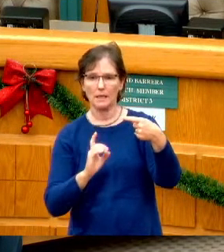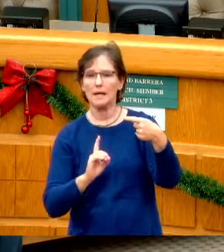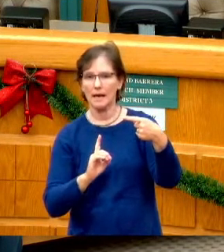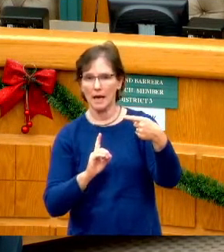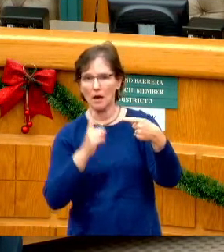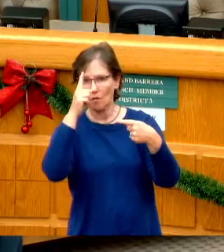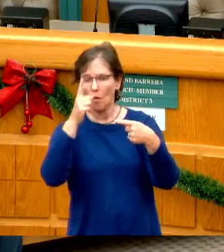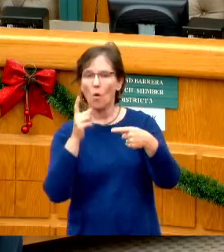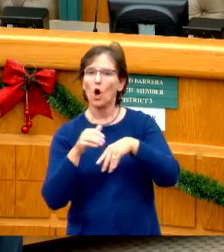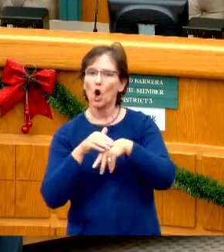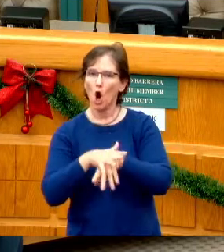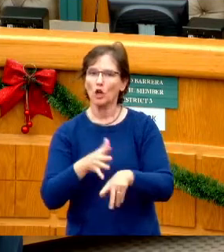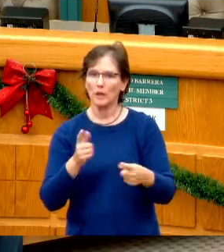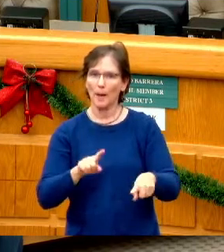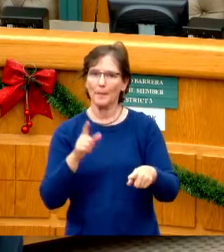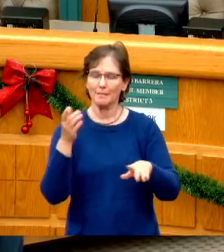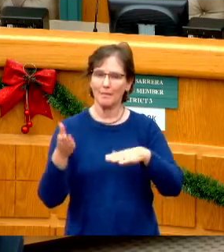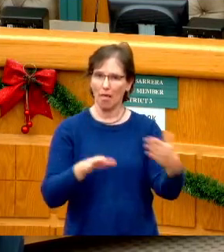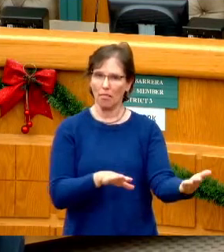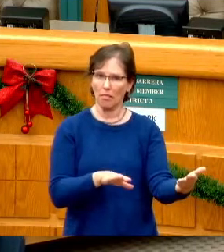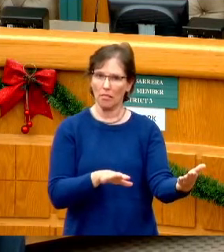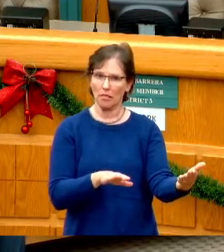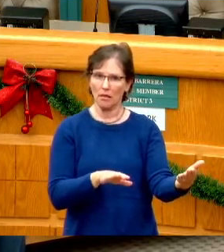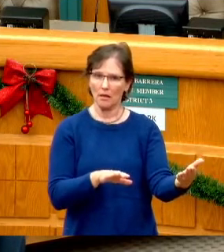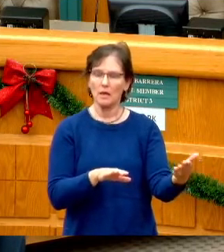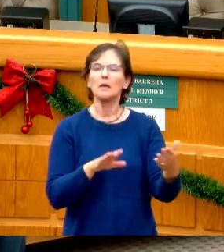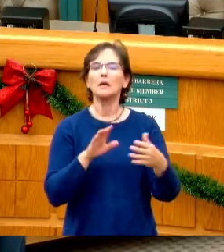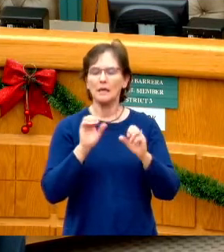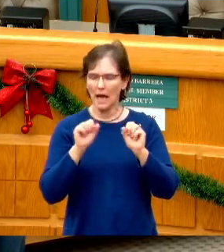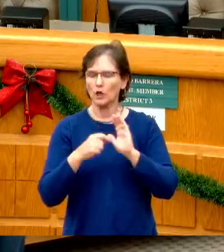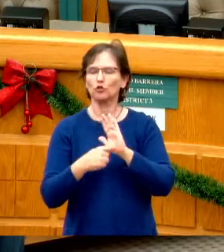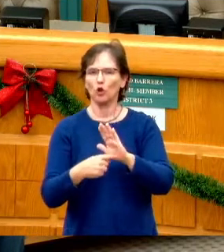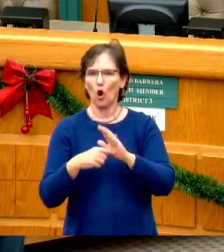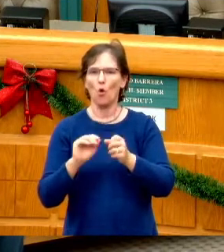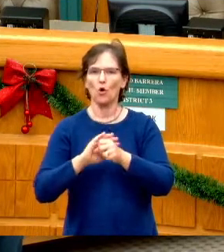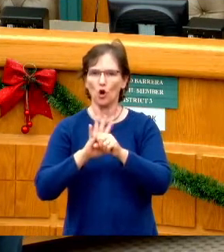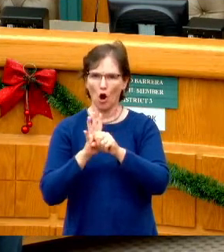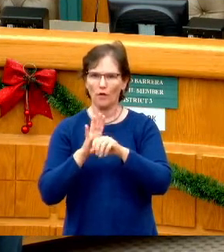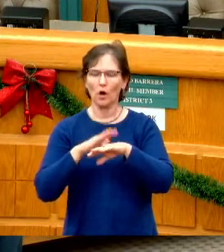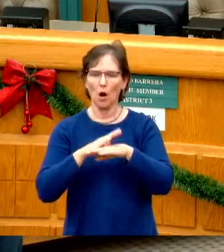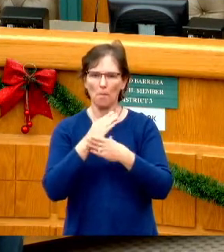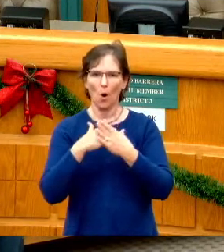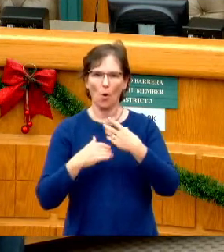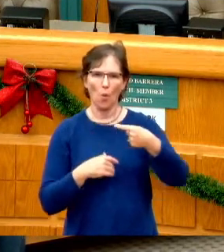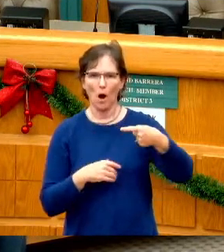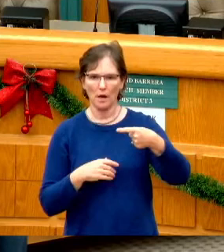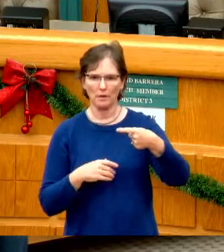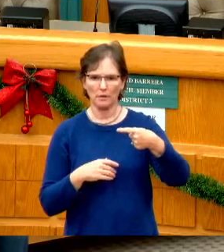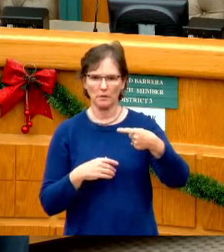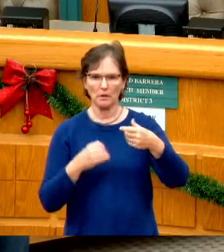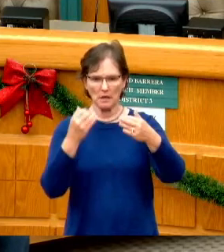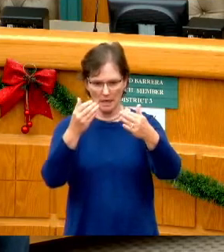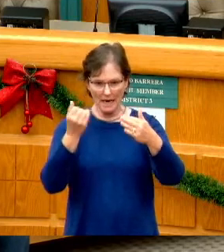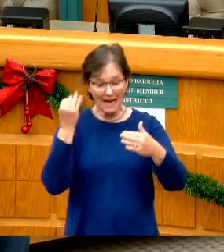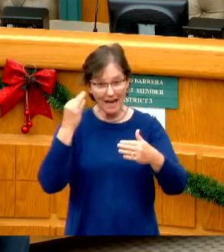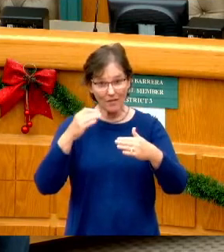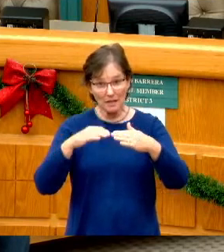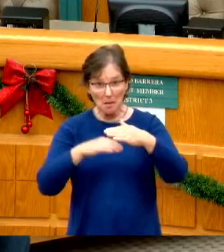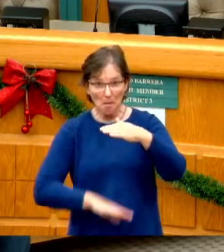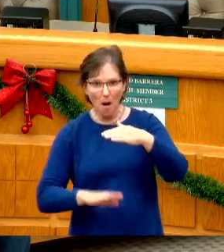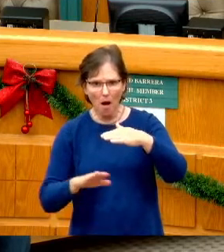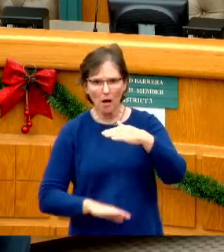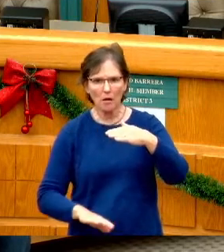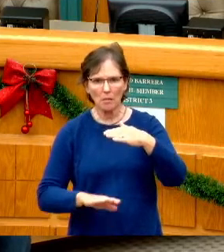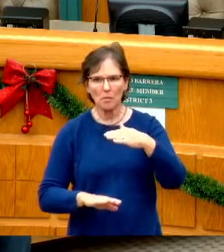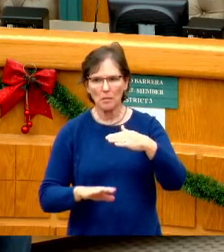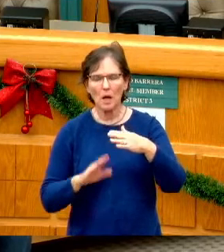then it counts as a COVID-related death. If it's in the bottom part, in Part B, then no, we do not count that as a